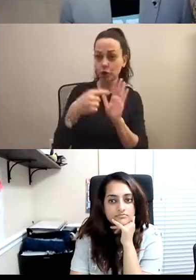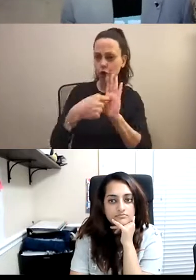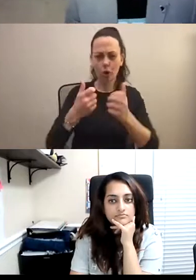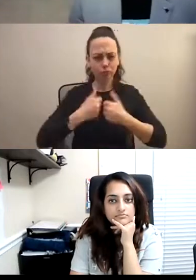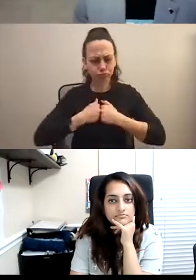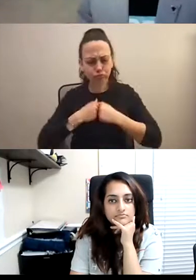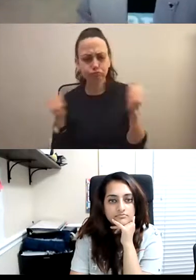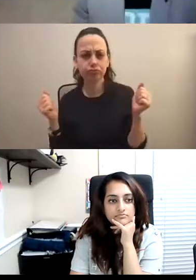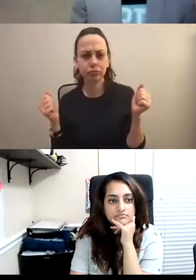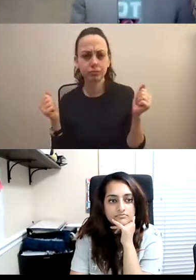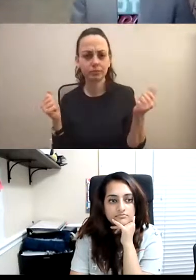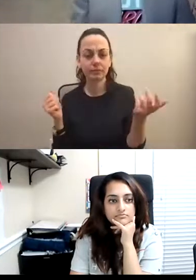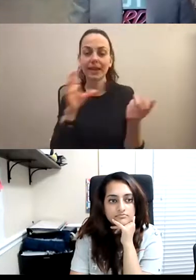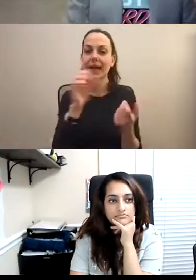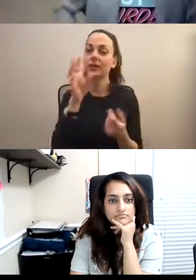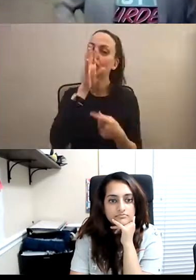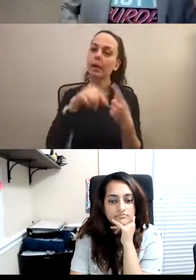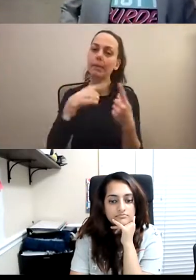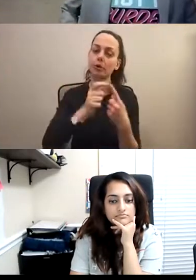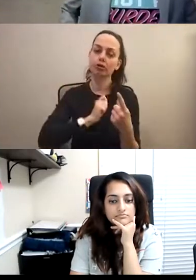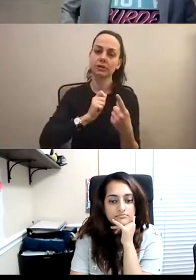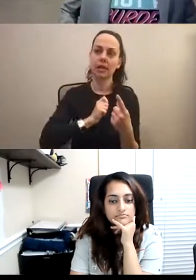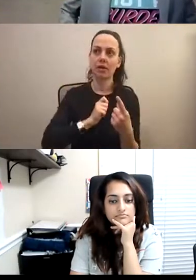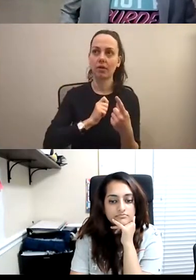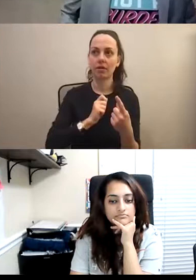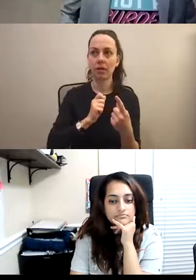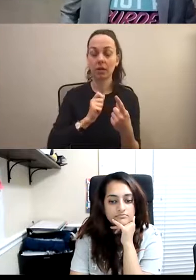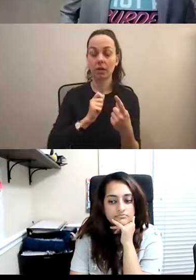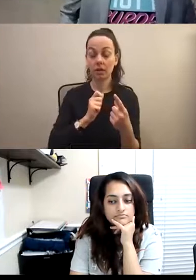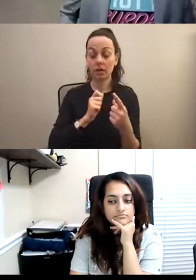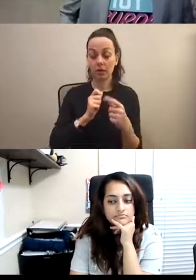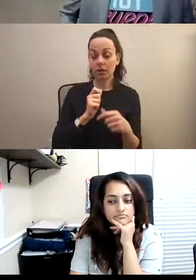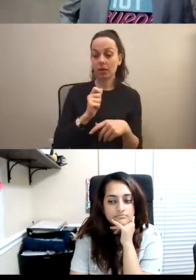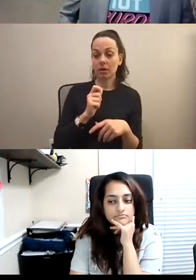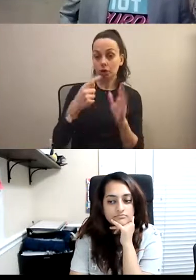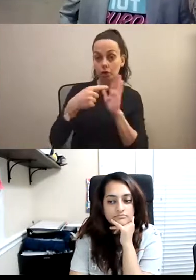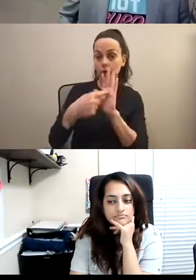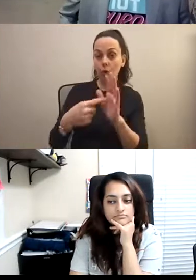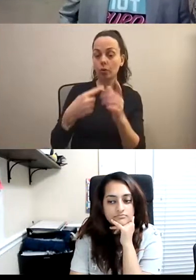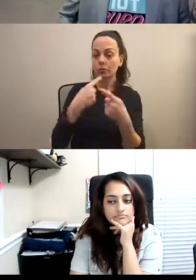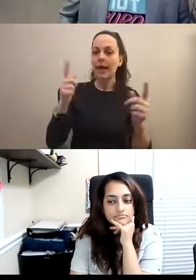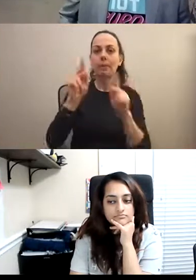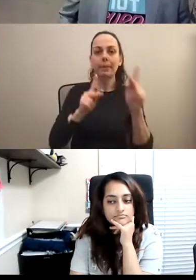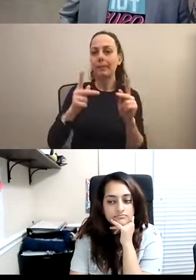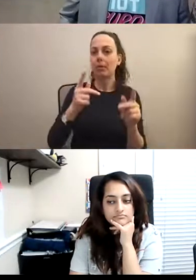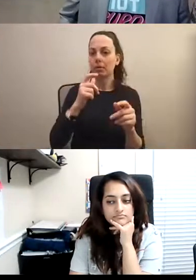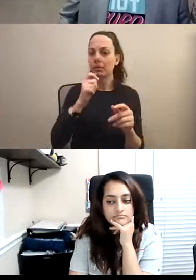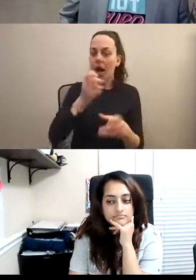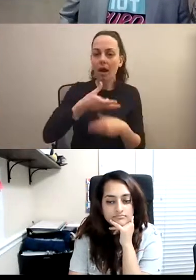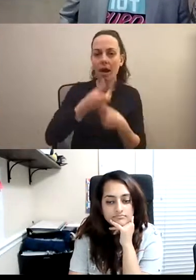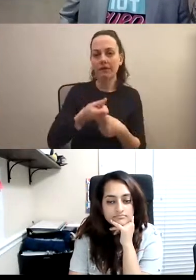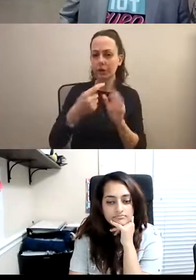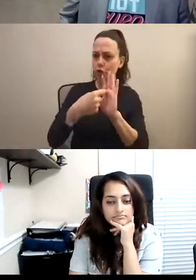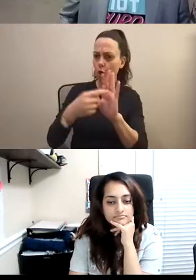about the parts of ourselves that are not confident and showing that to disabled people, I think is